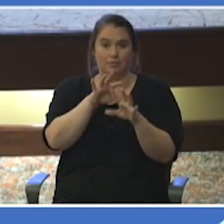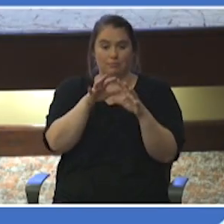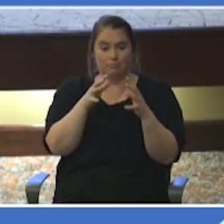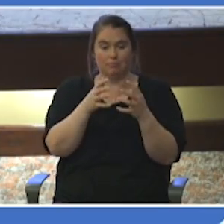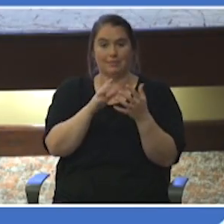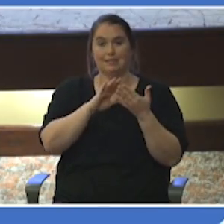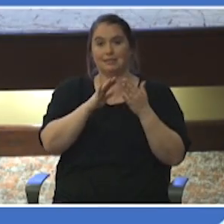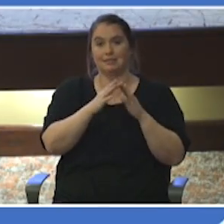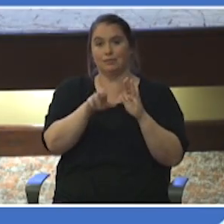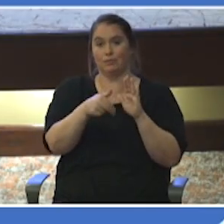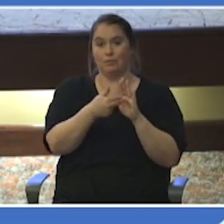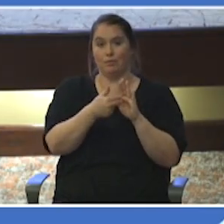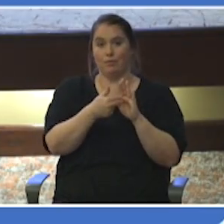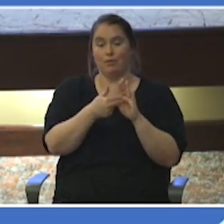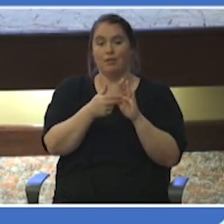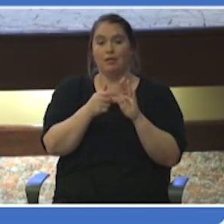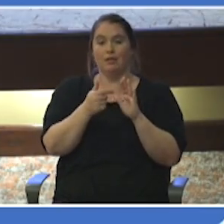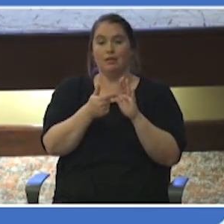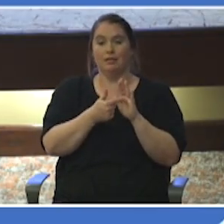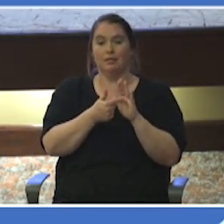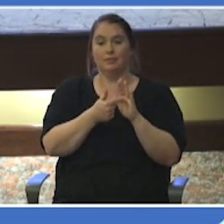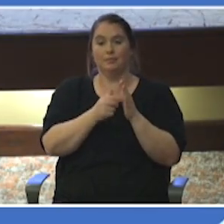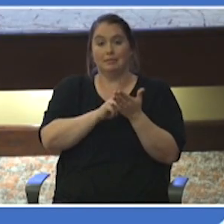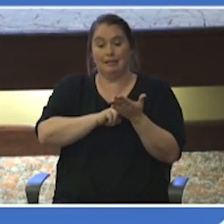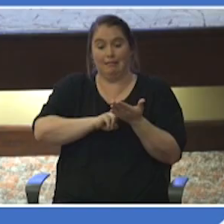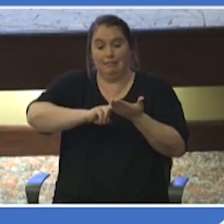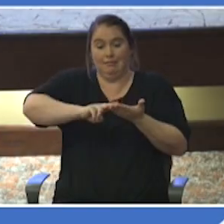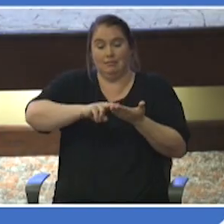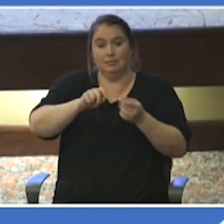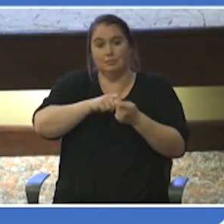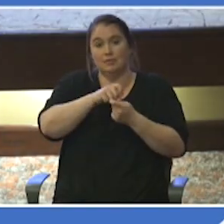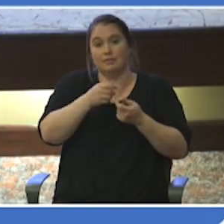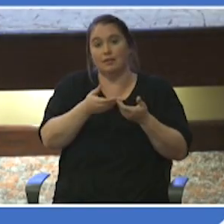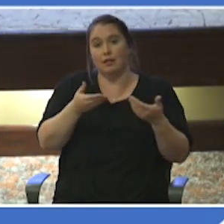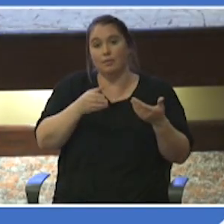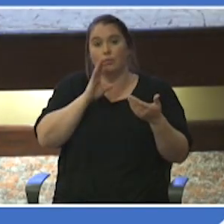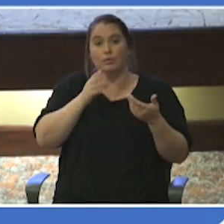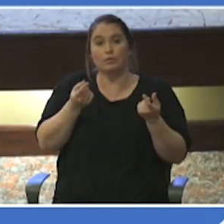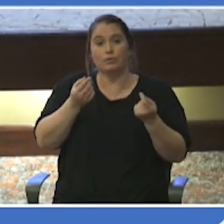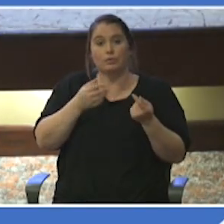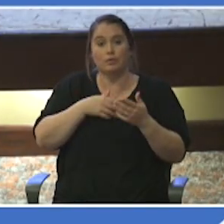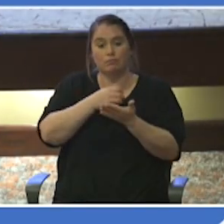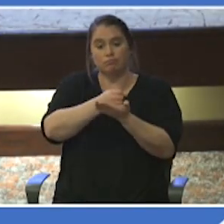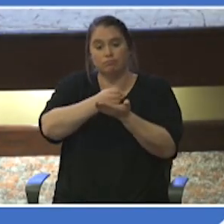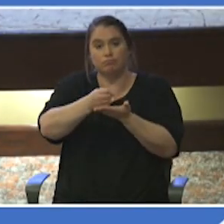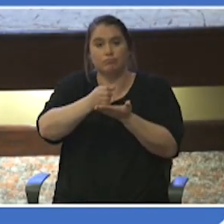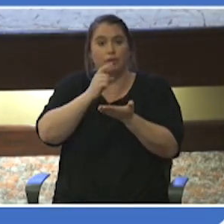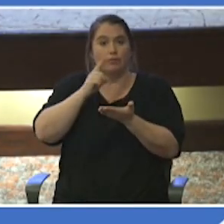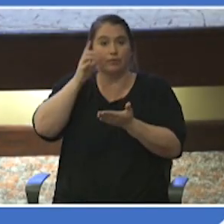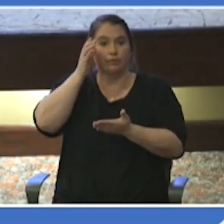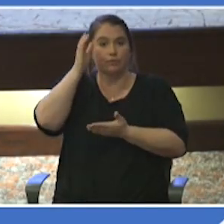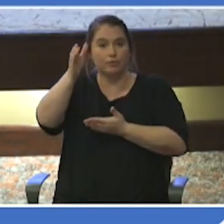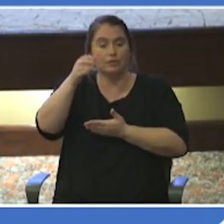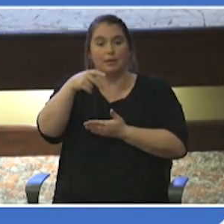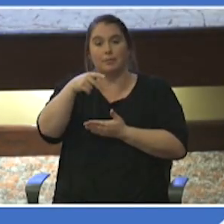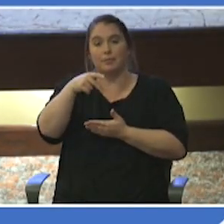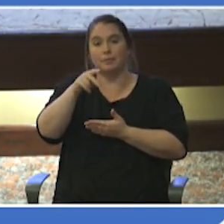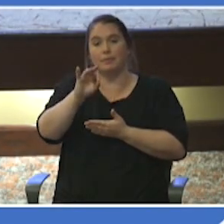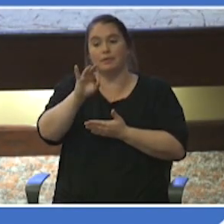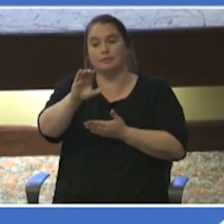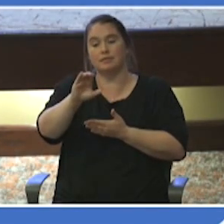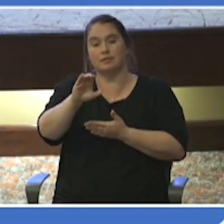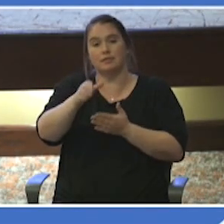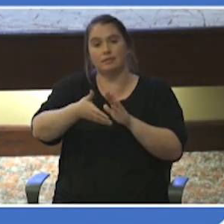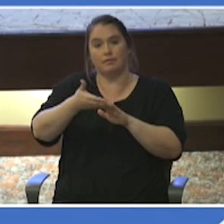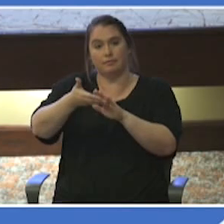city's role and highlight an item that will be brought to you in the future centered around a PFC development.